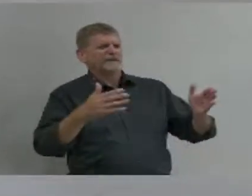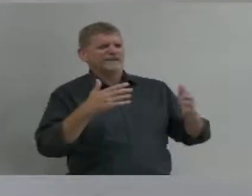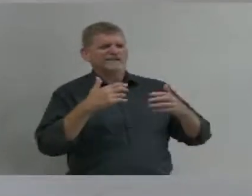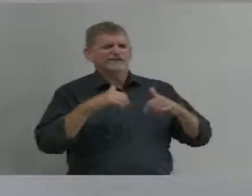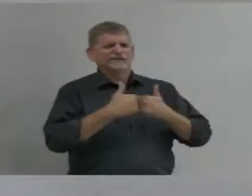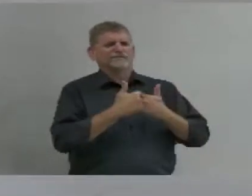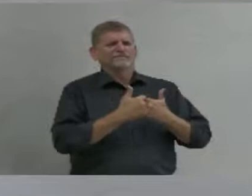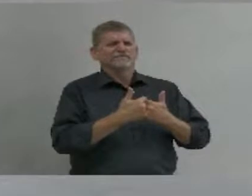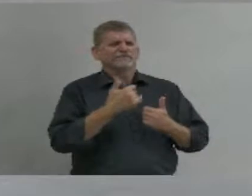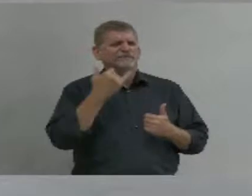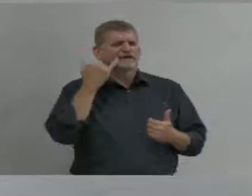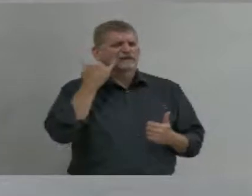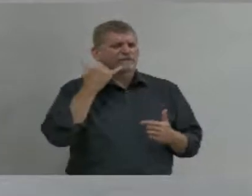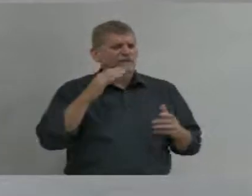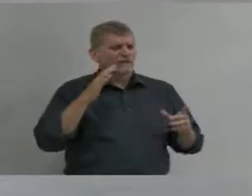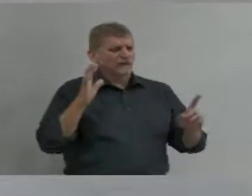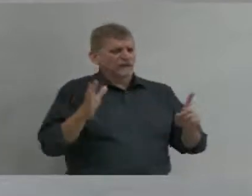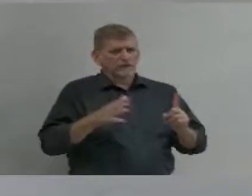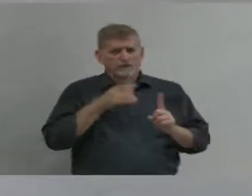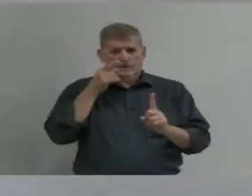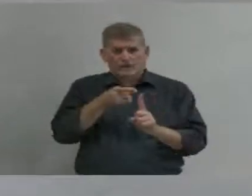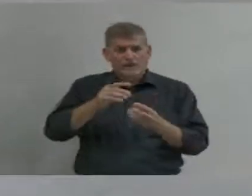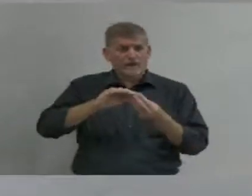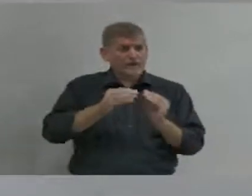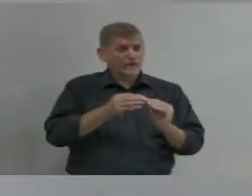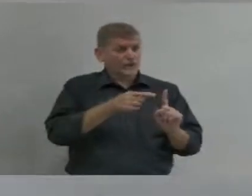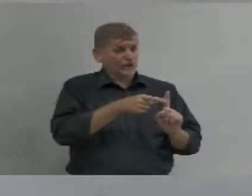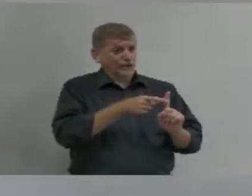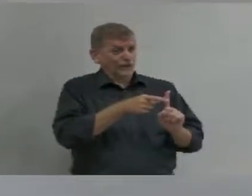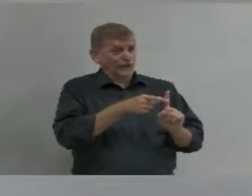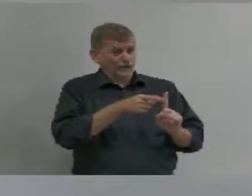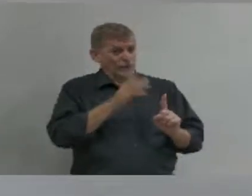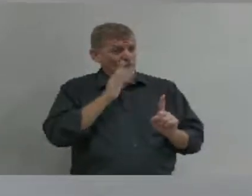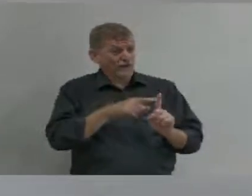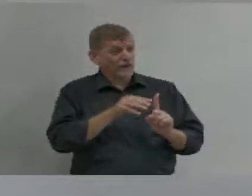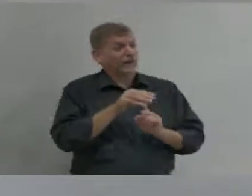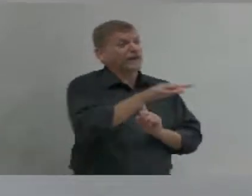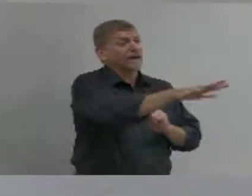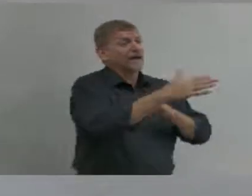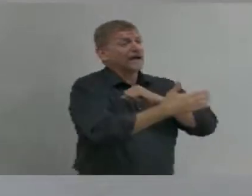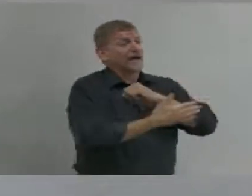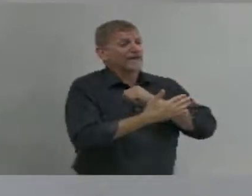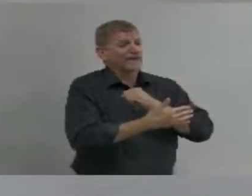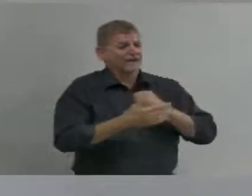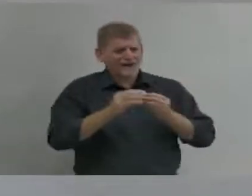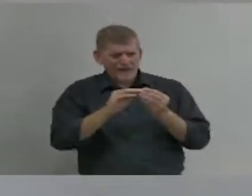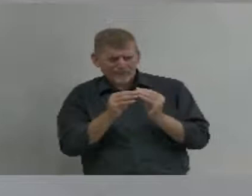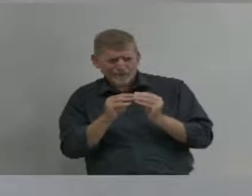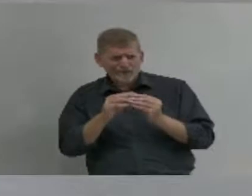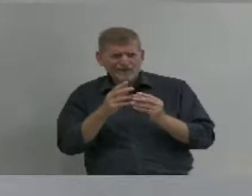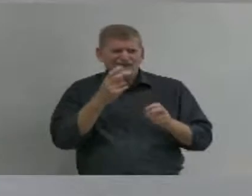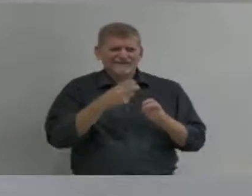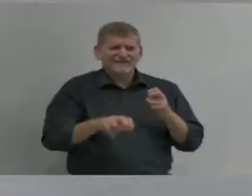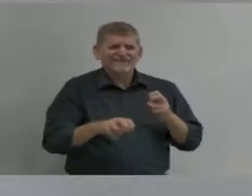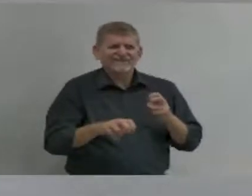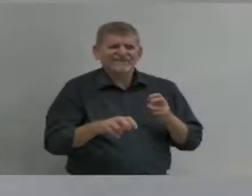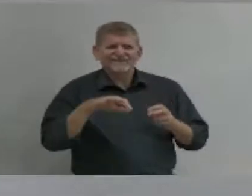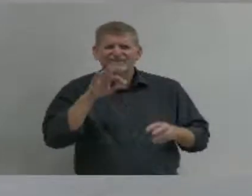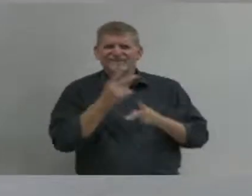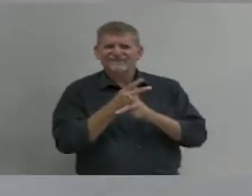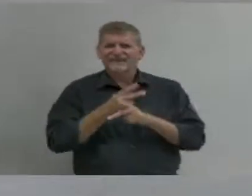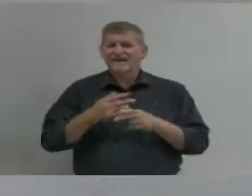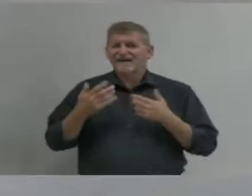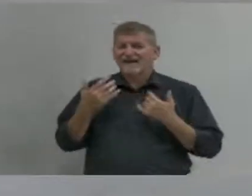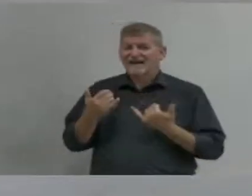to impact the public as a whole. If it's impacting certainly just the members of